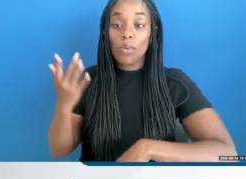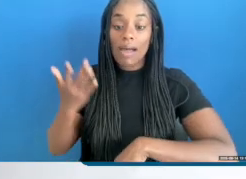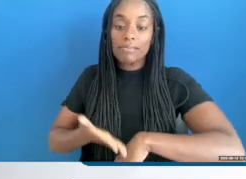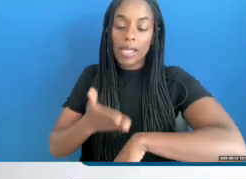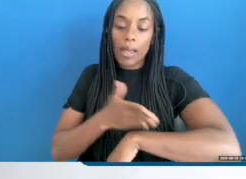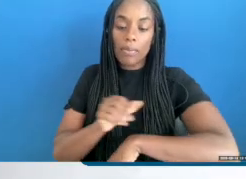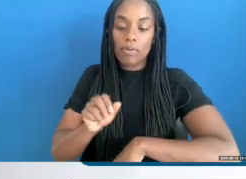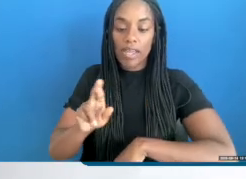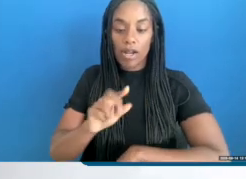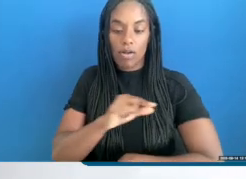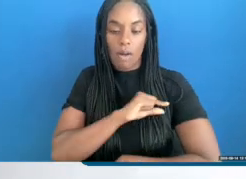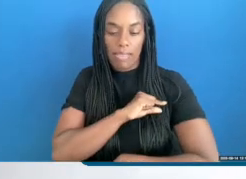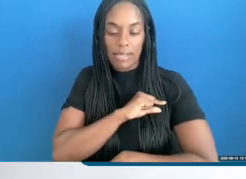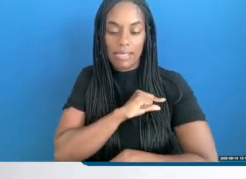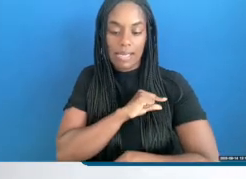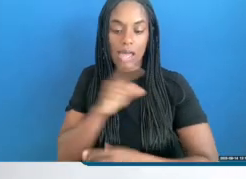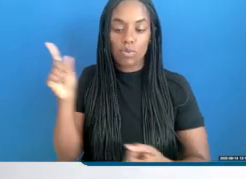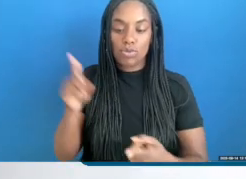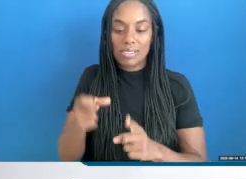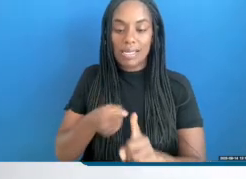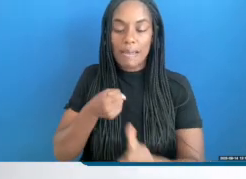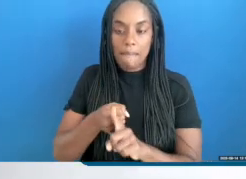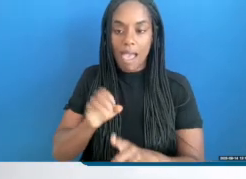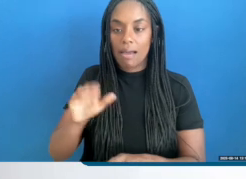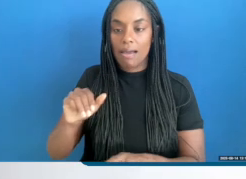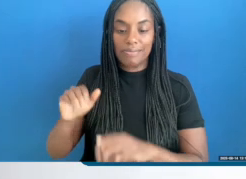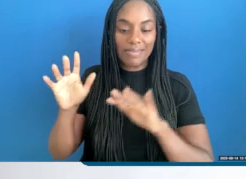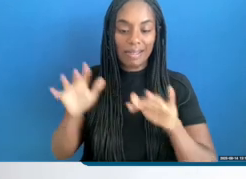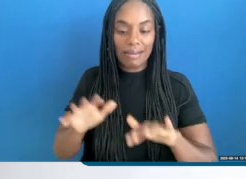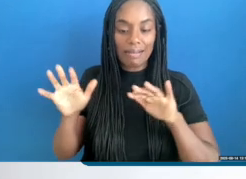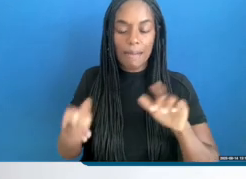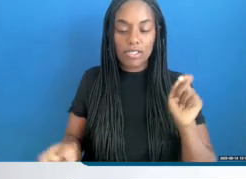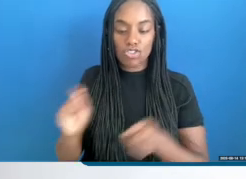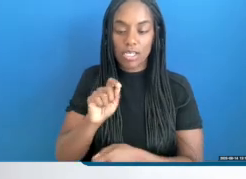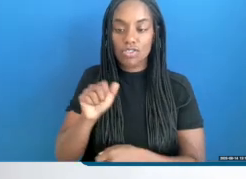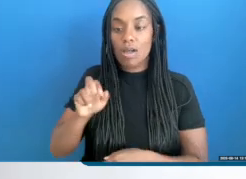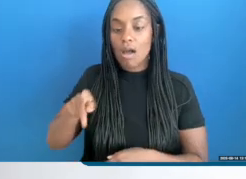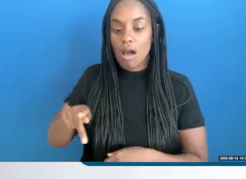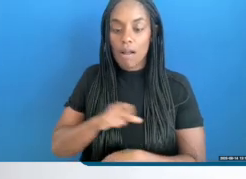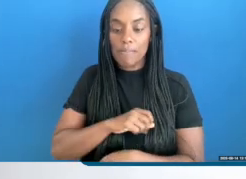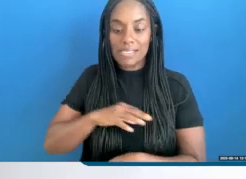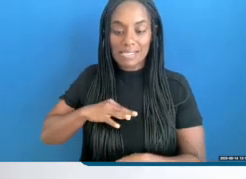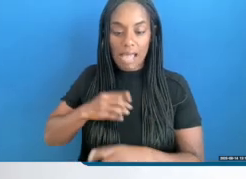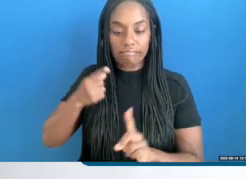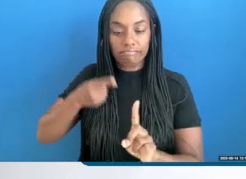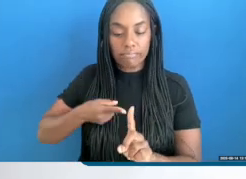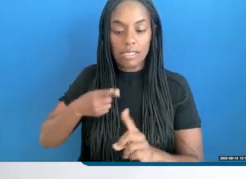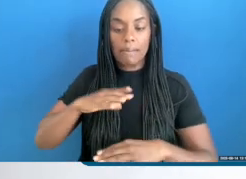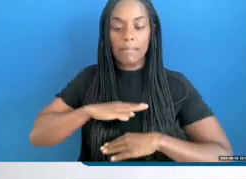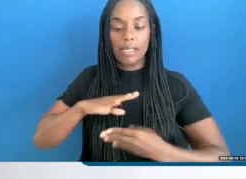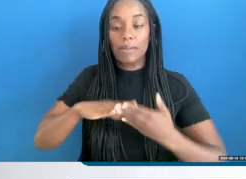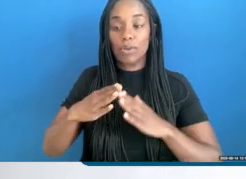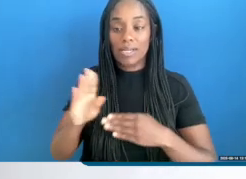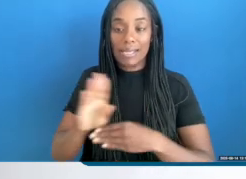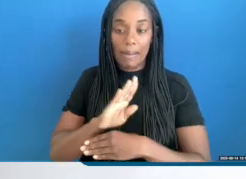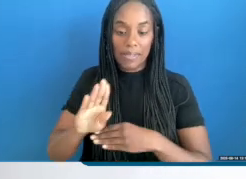also aims to meet community and business needs. Where any funding appropriations allow for CARB to